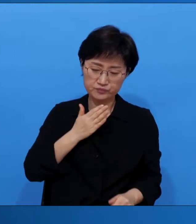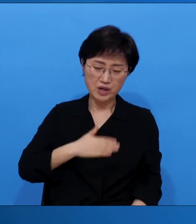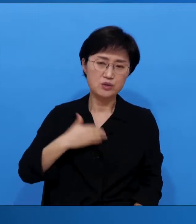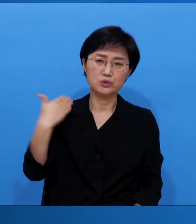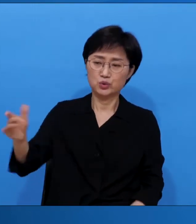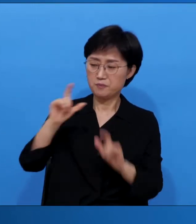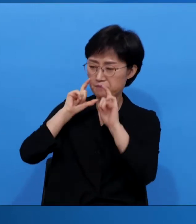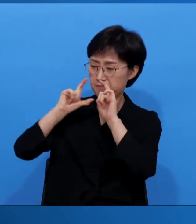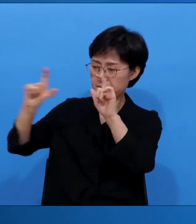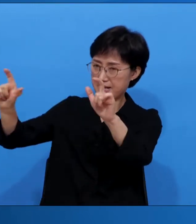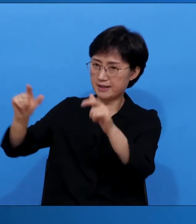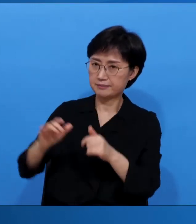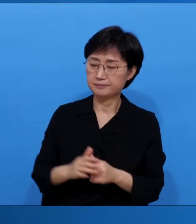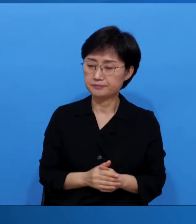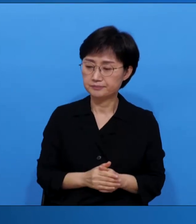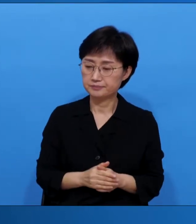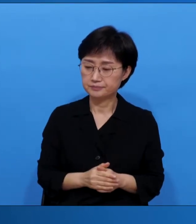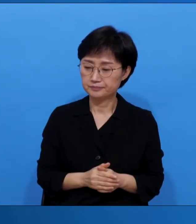he contacted Assyria.